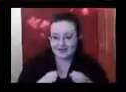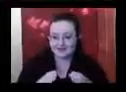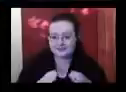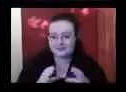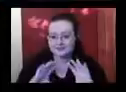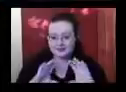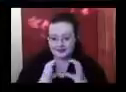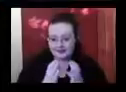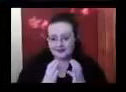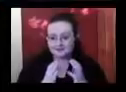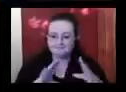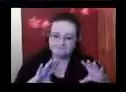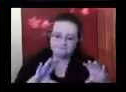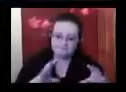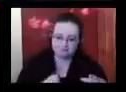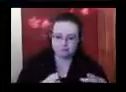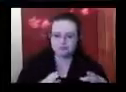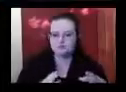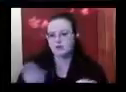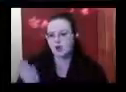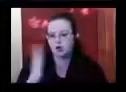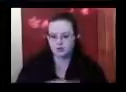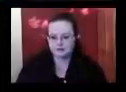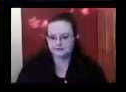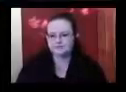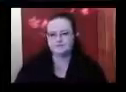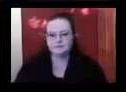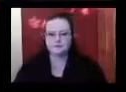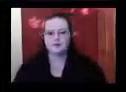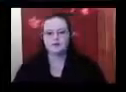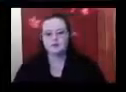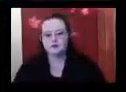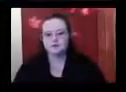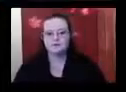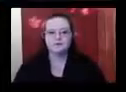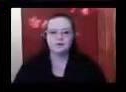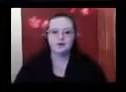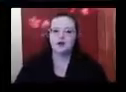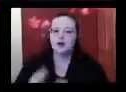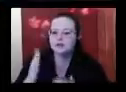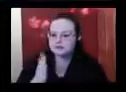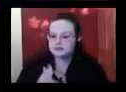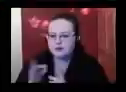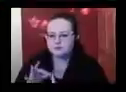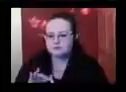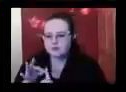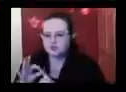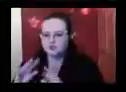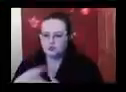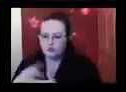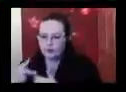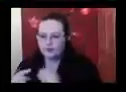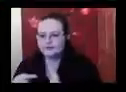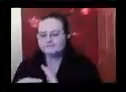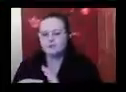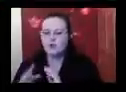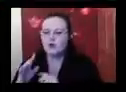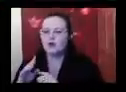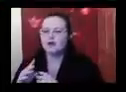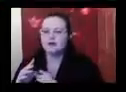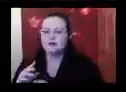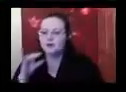for the full day. So as we did last year, some of those specialized programs, teachers will come to the classroom as